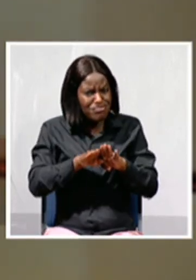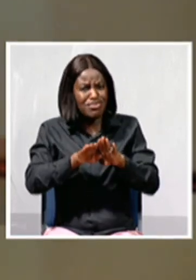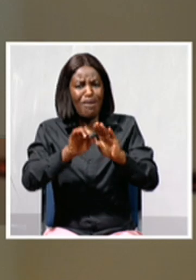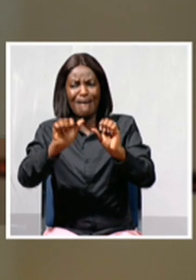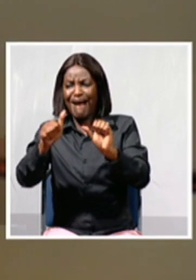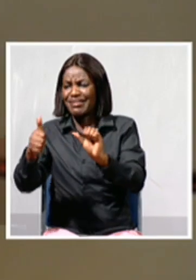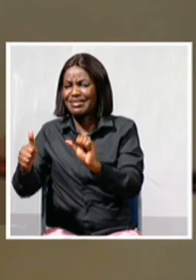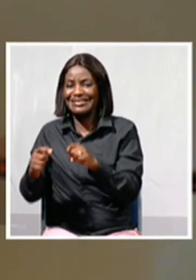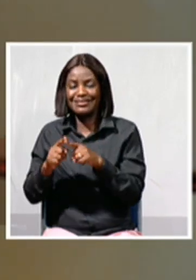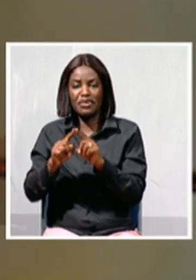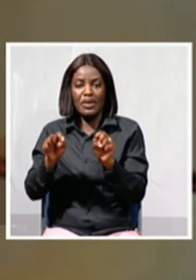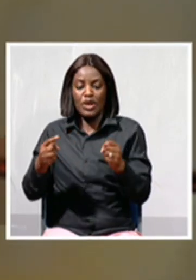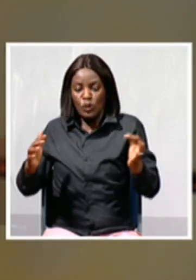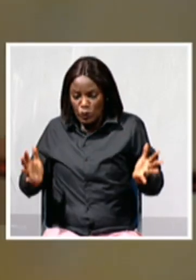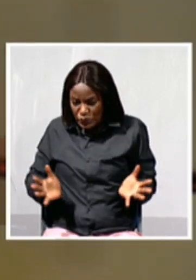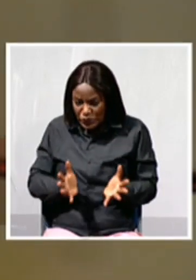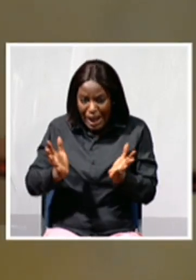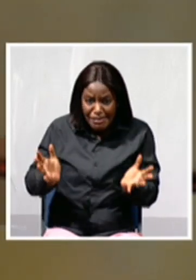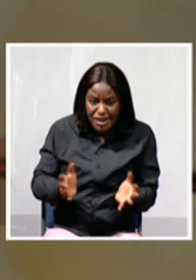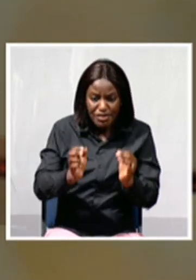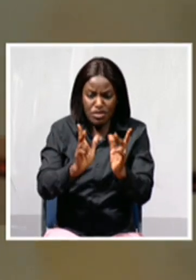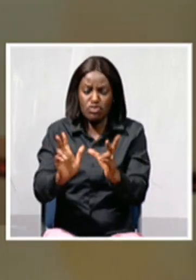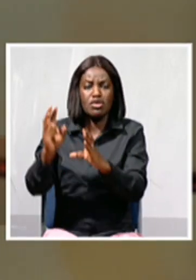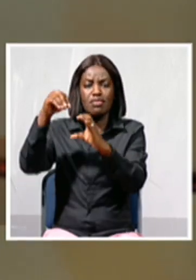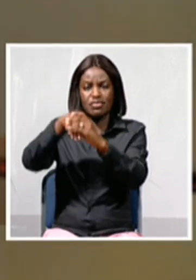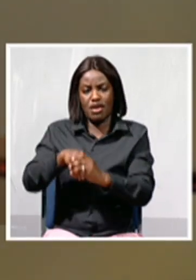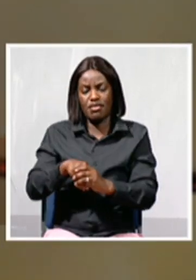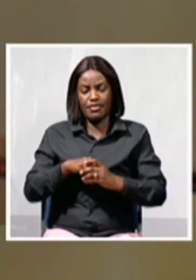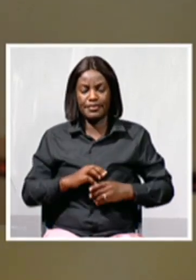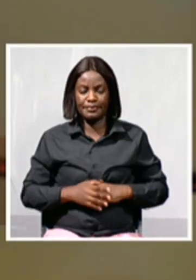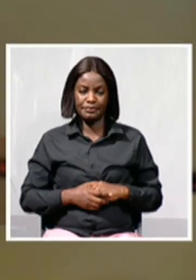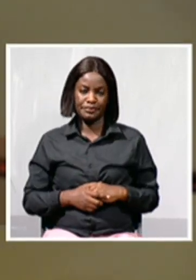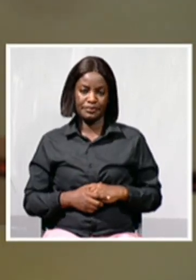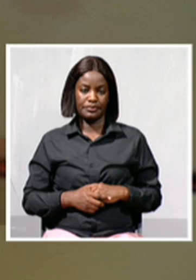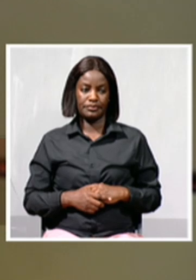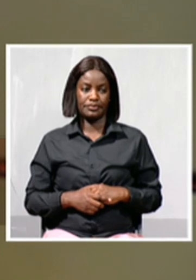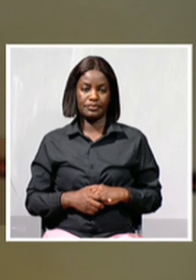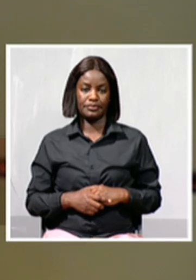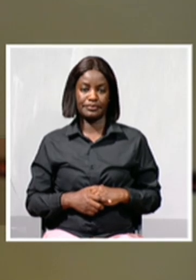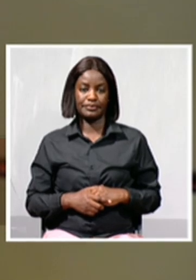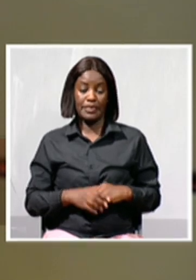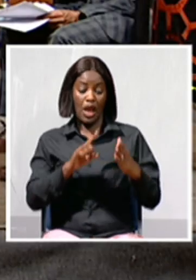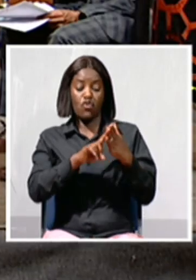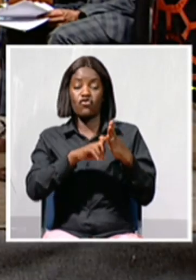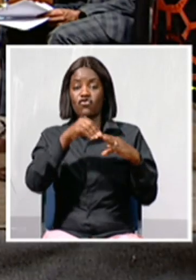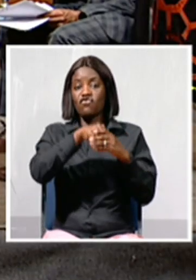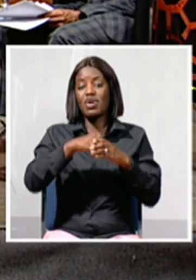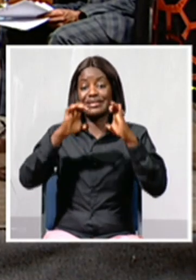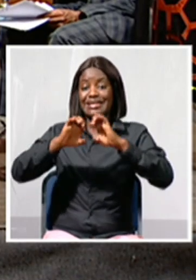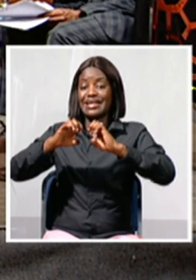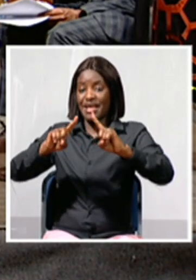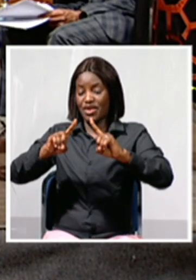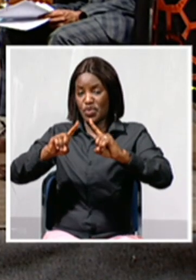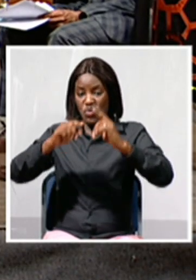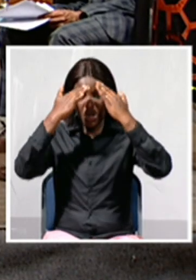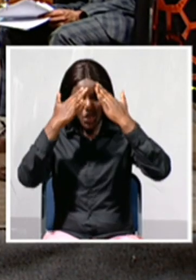citizen that it is a responsibility to participate in the democratic process. As far as voter education is concerned, Doctor, do